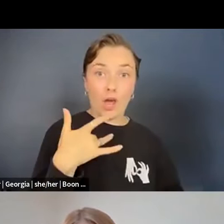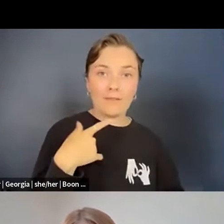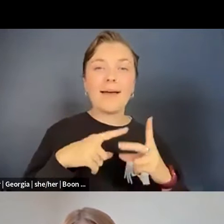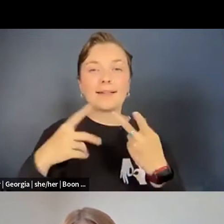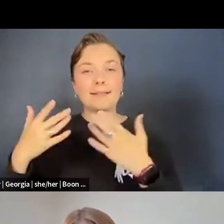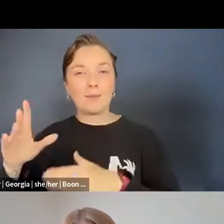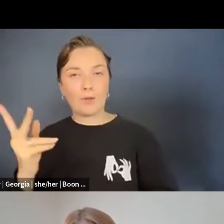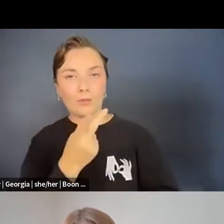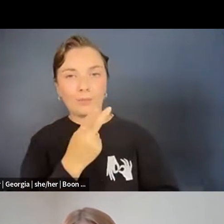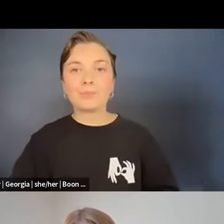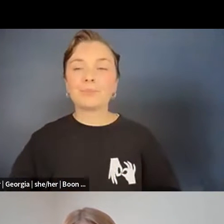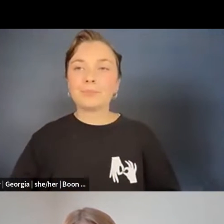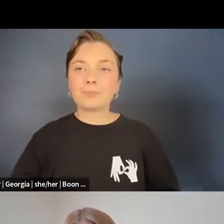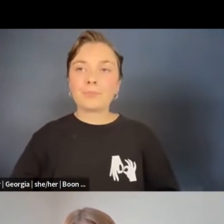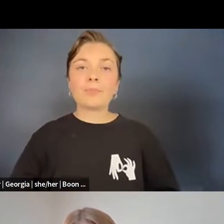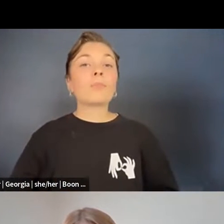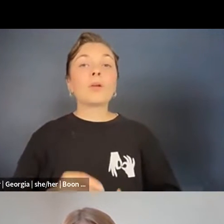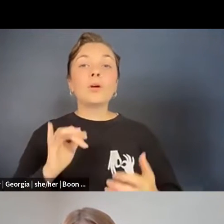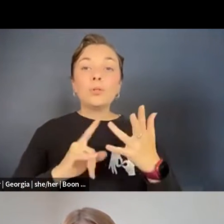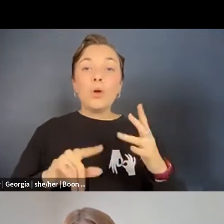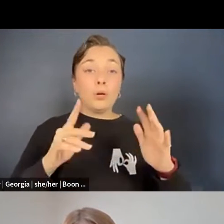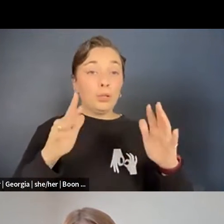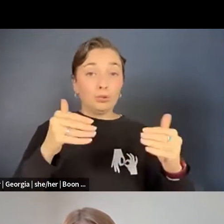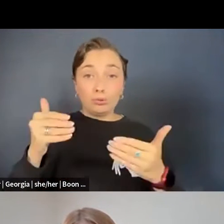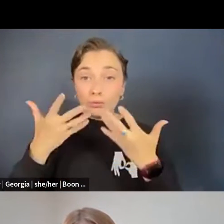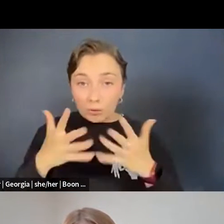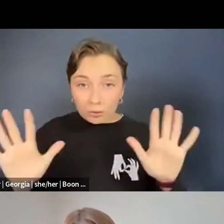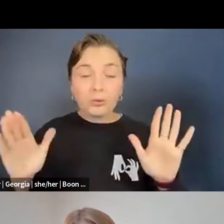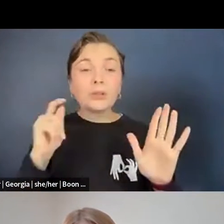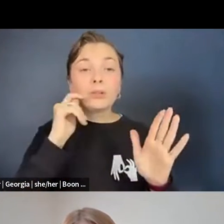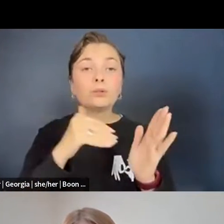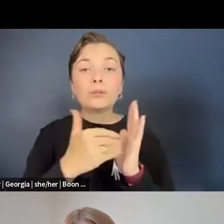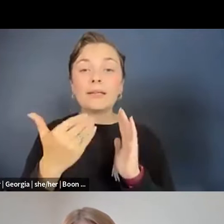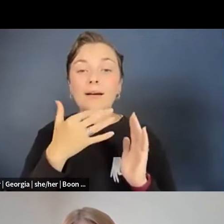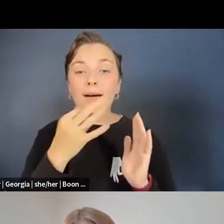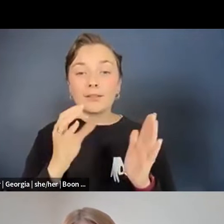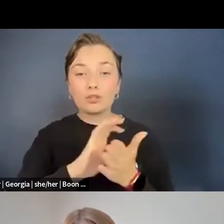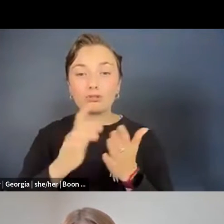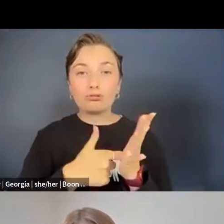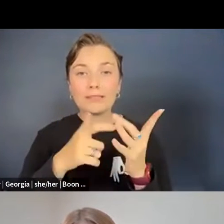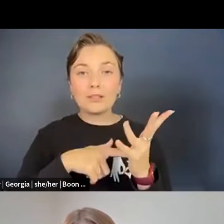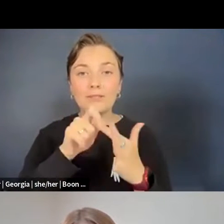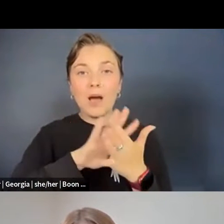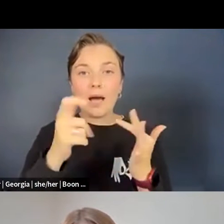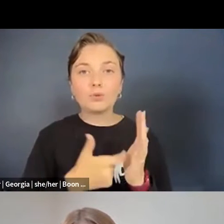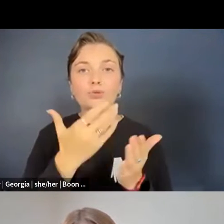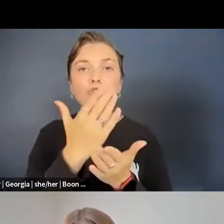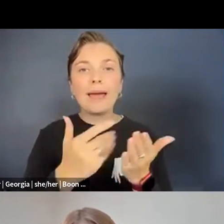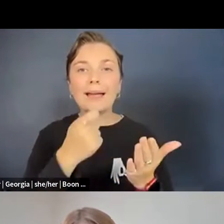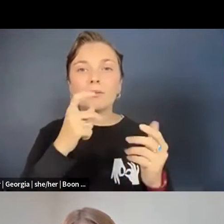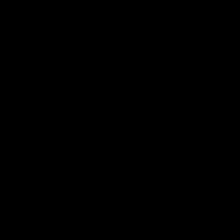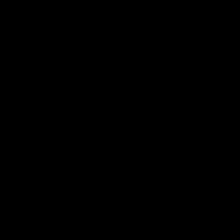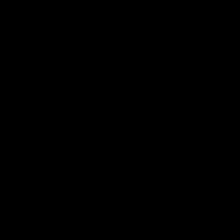death. So on that note, I will ask Christopher to share a little video for us